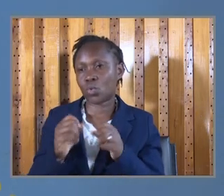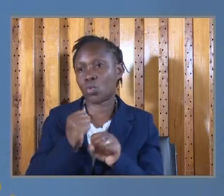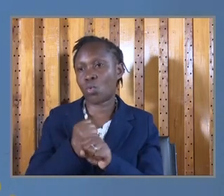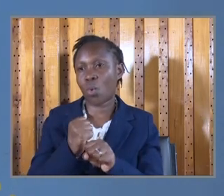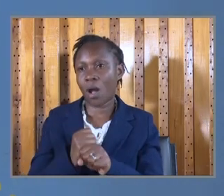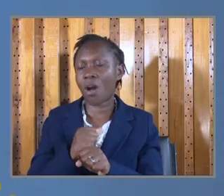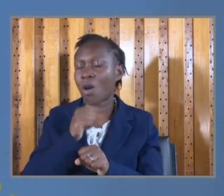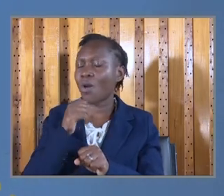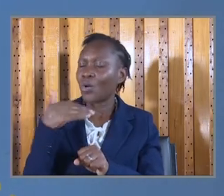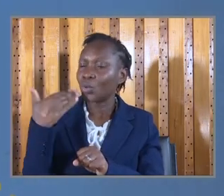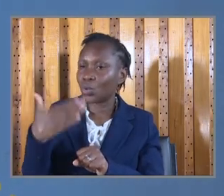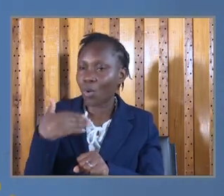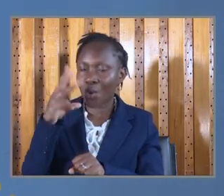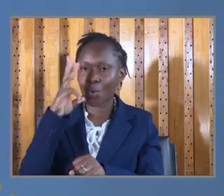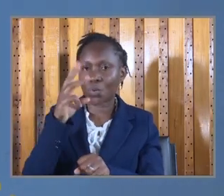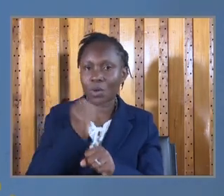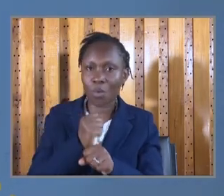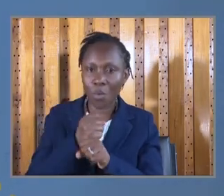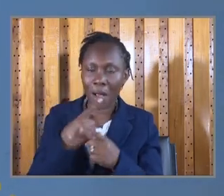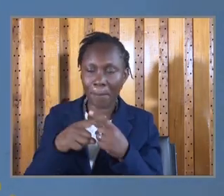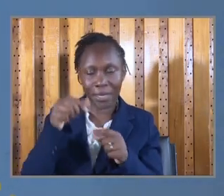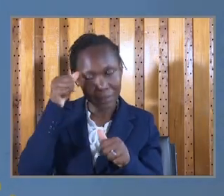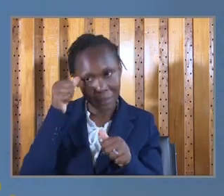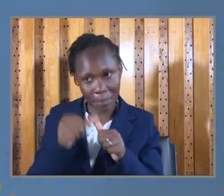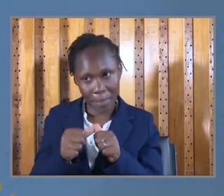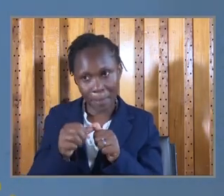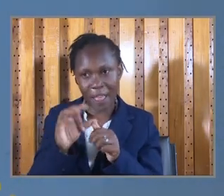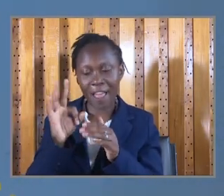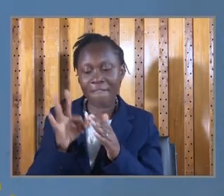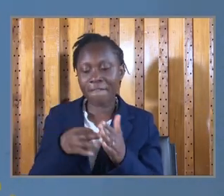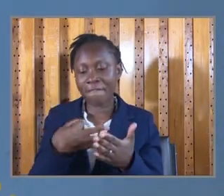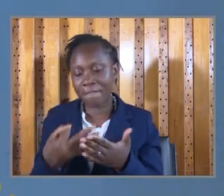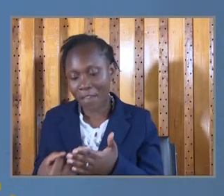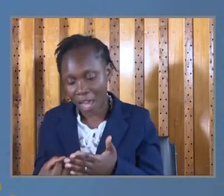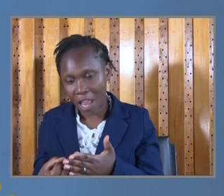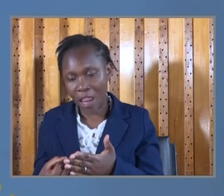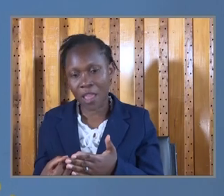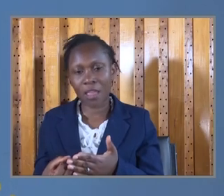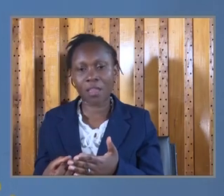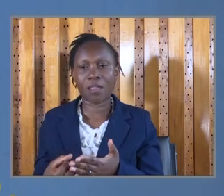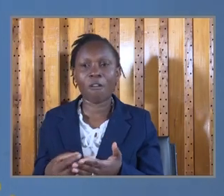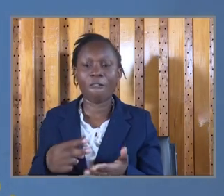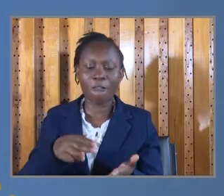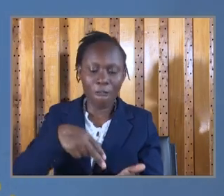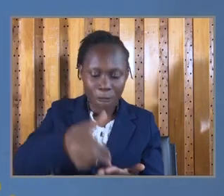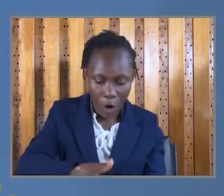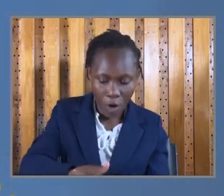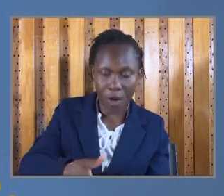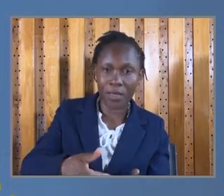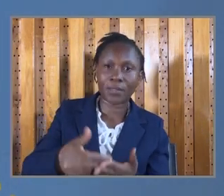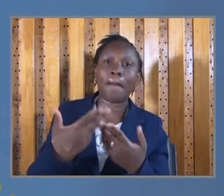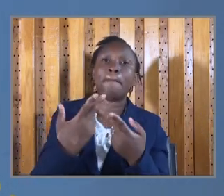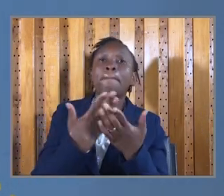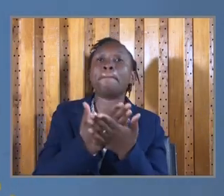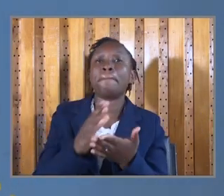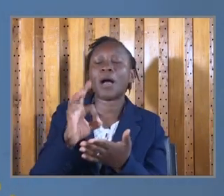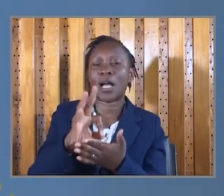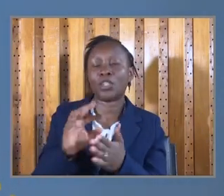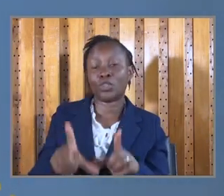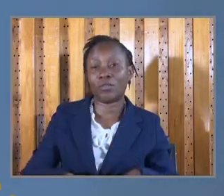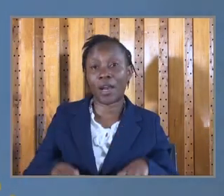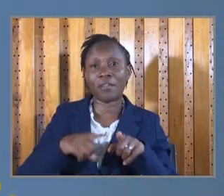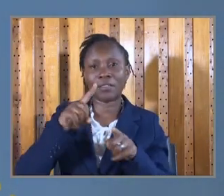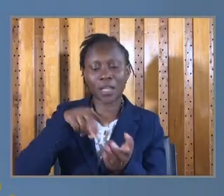but remember, failing and falling is actually part of life. When you